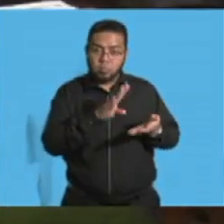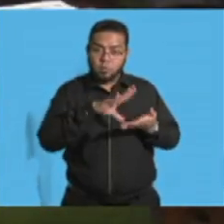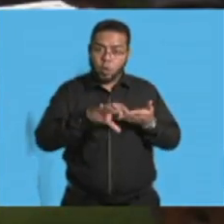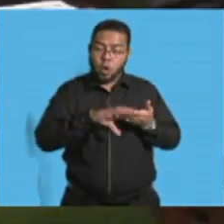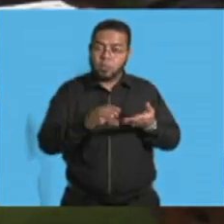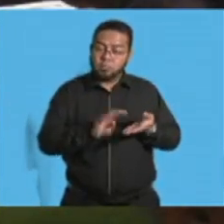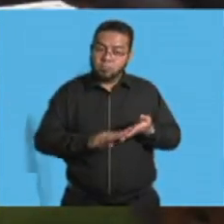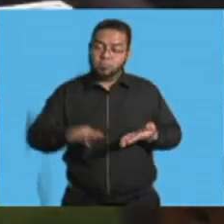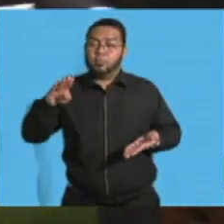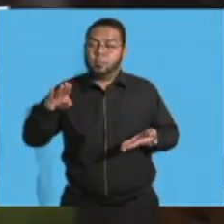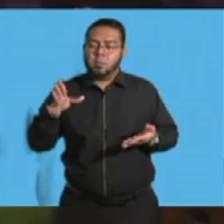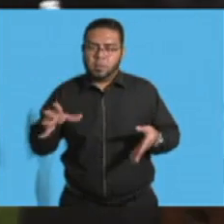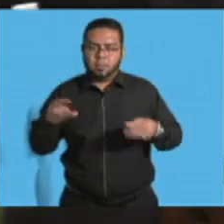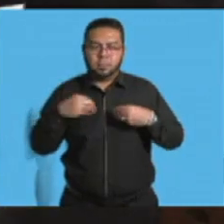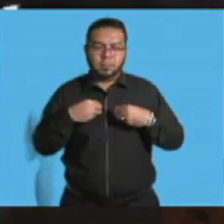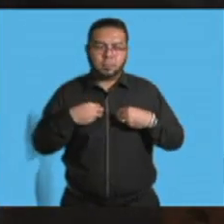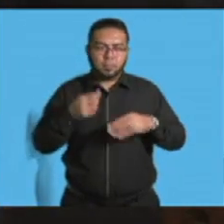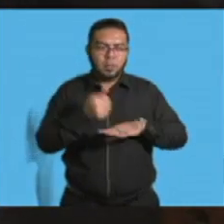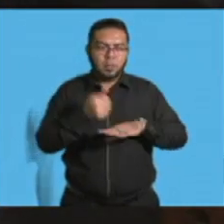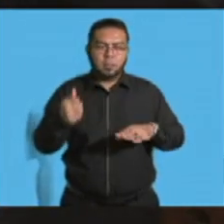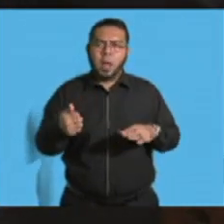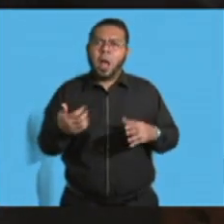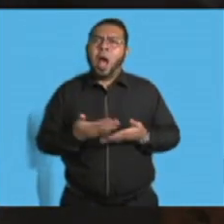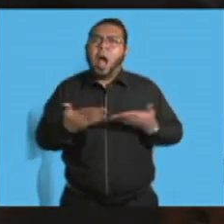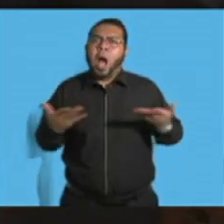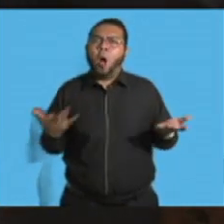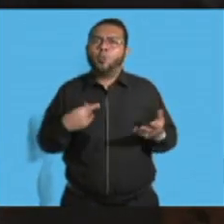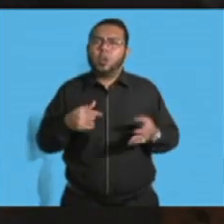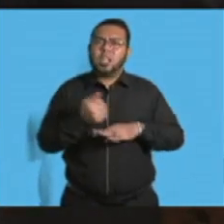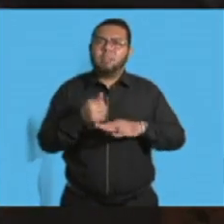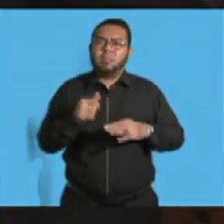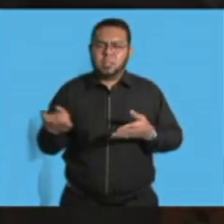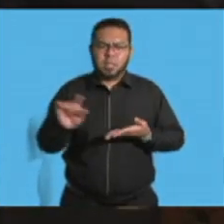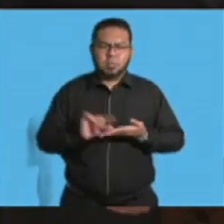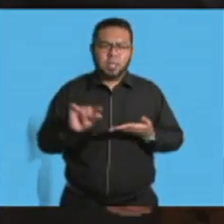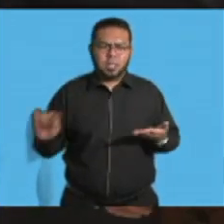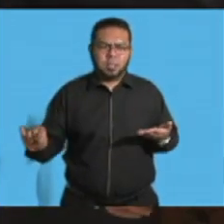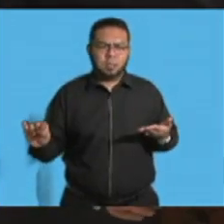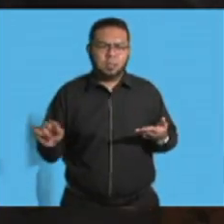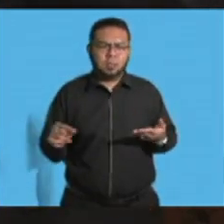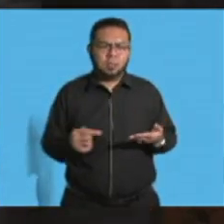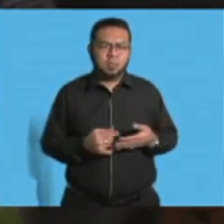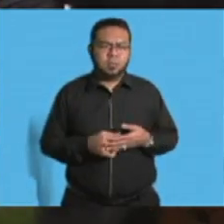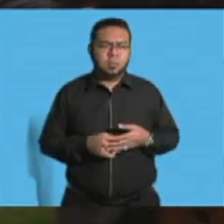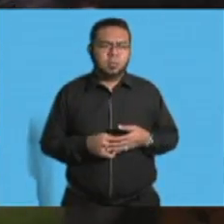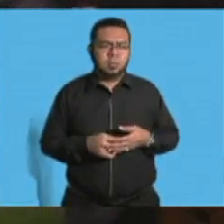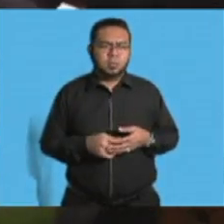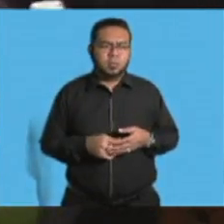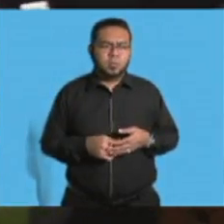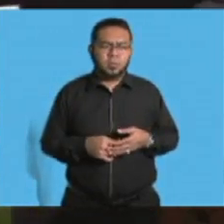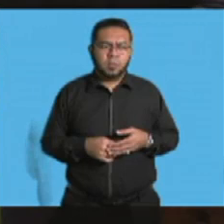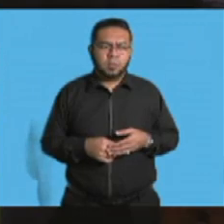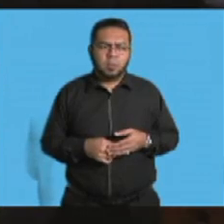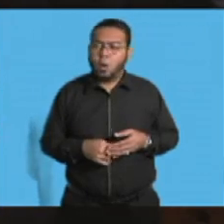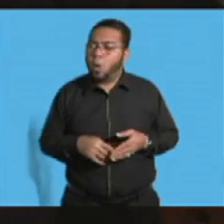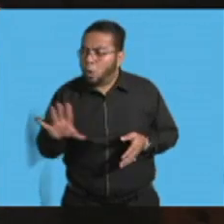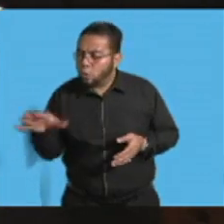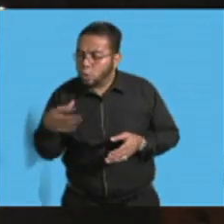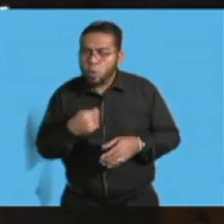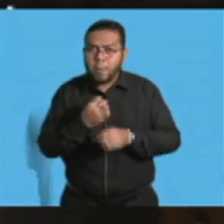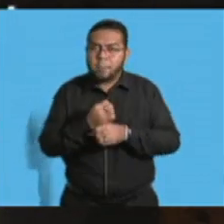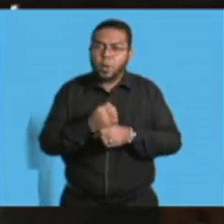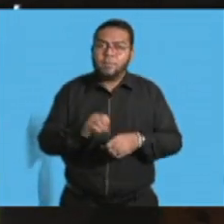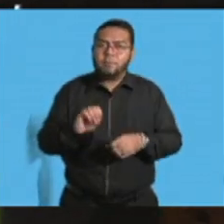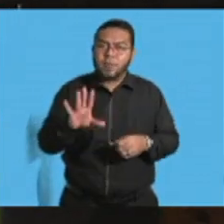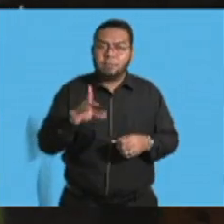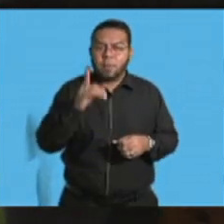small business and government will subsidize. How will government subsidize? How will government subsidize? We'll go around checking, oh, so you employed 5 people, you